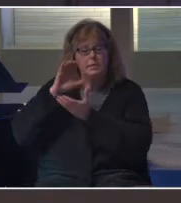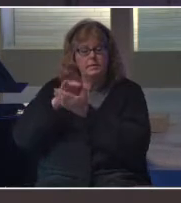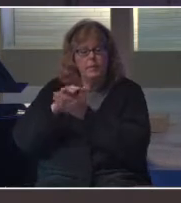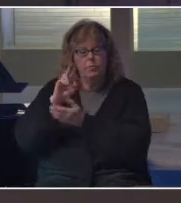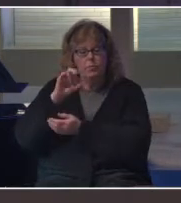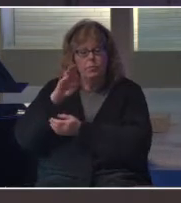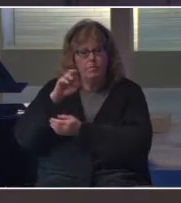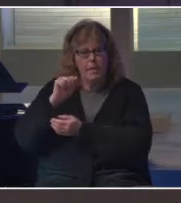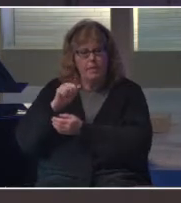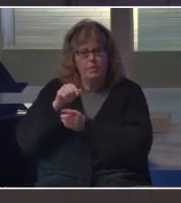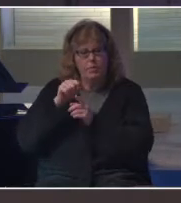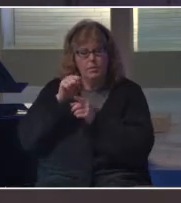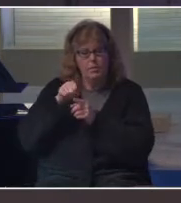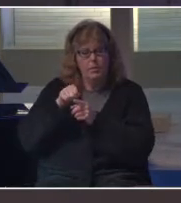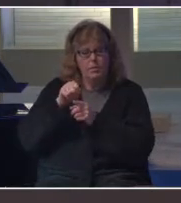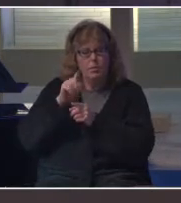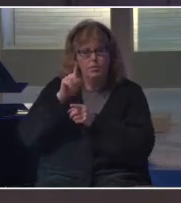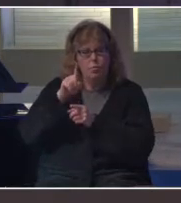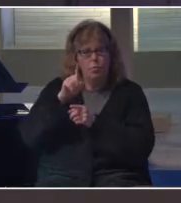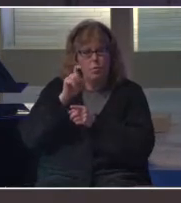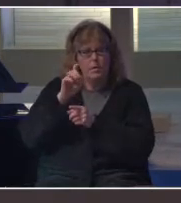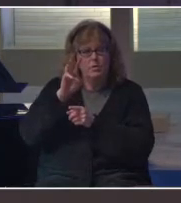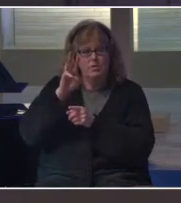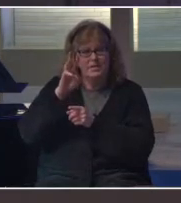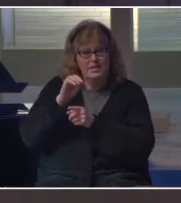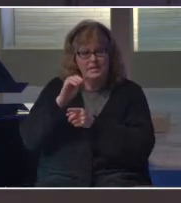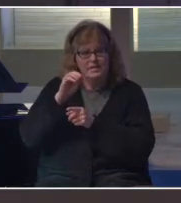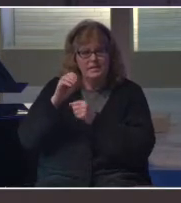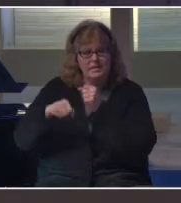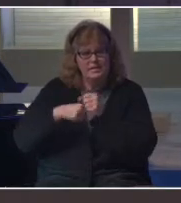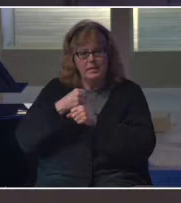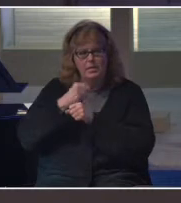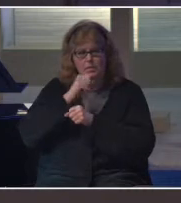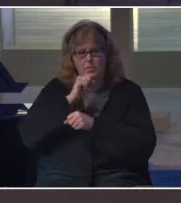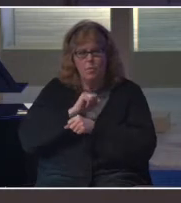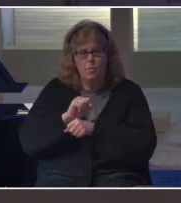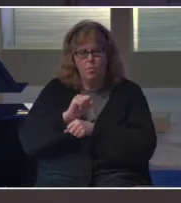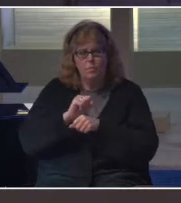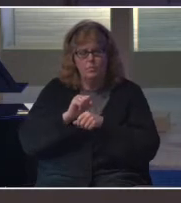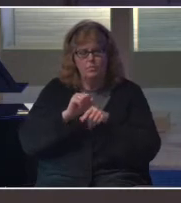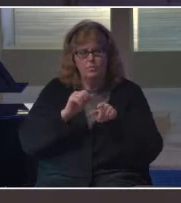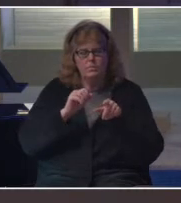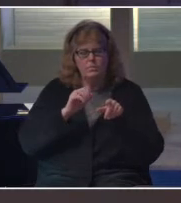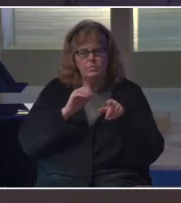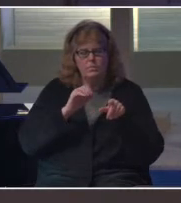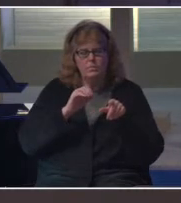when he was 160 years old, when his